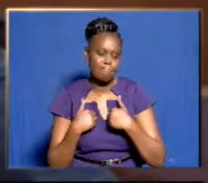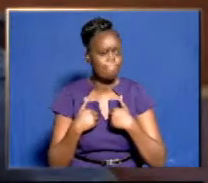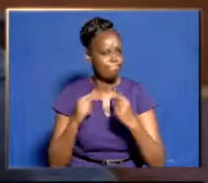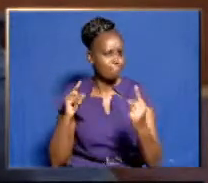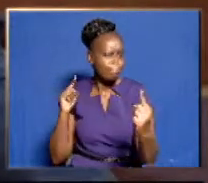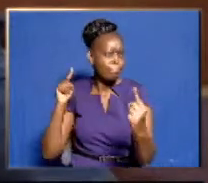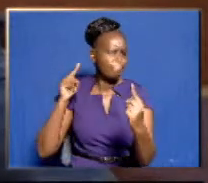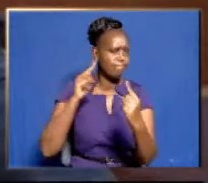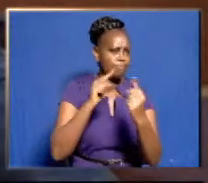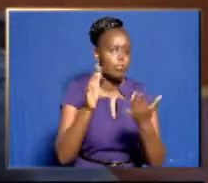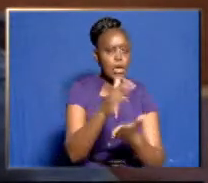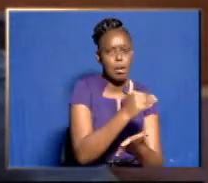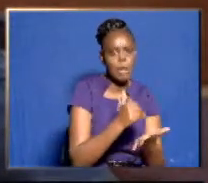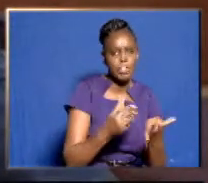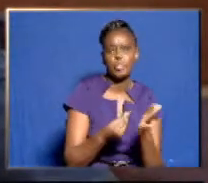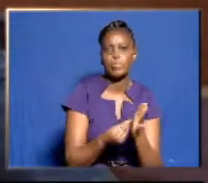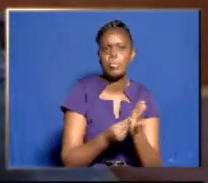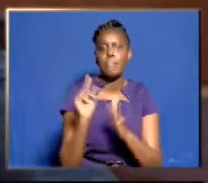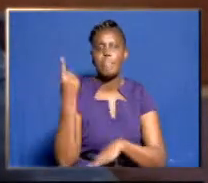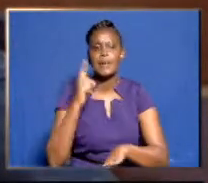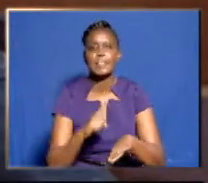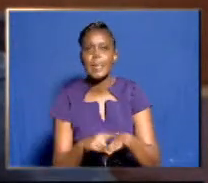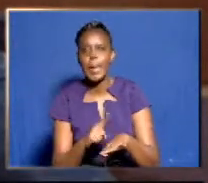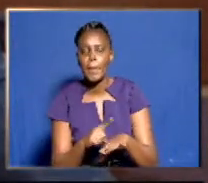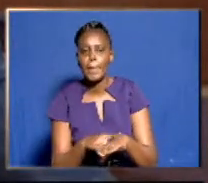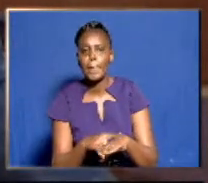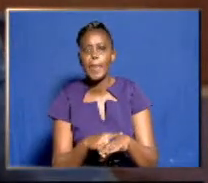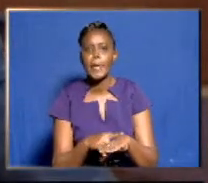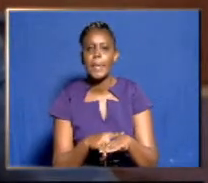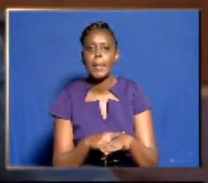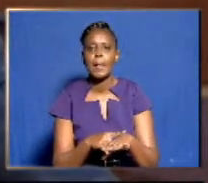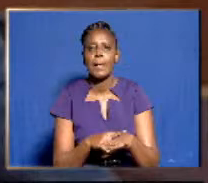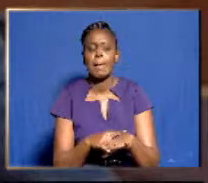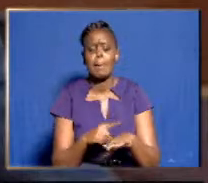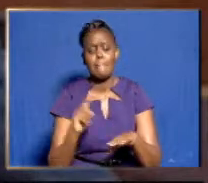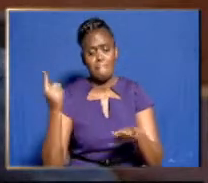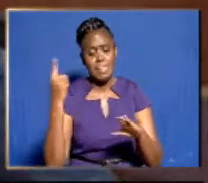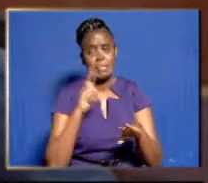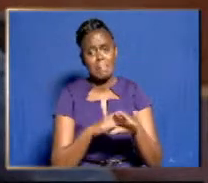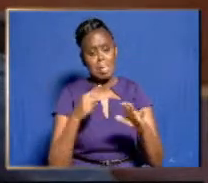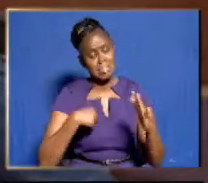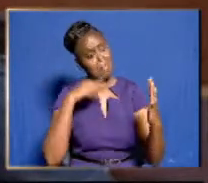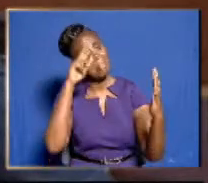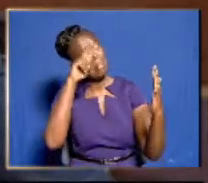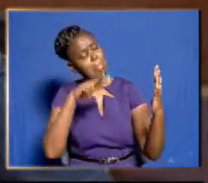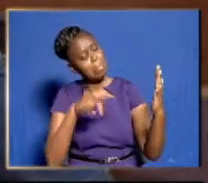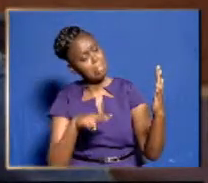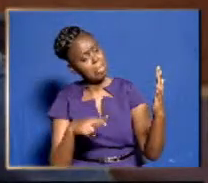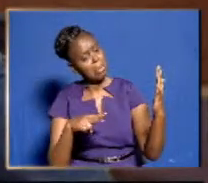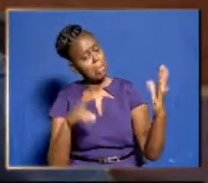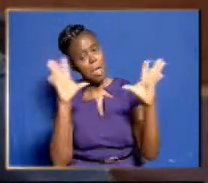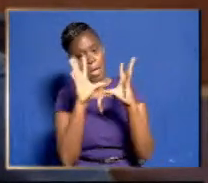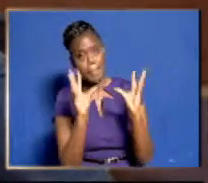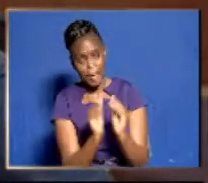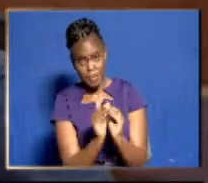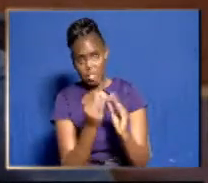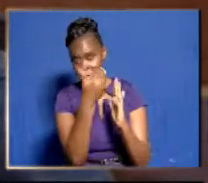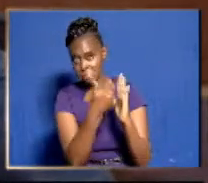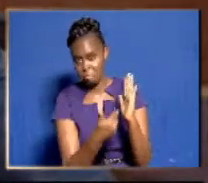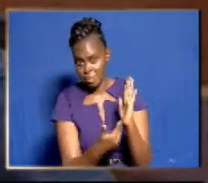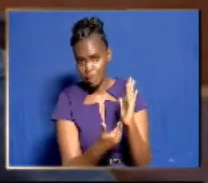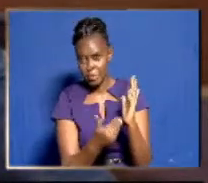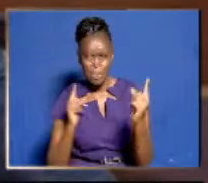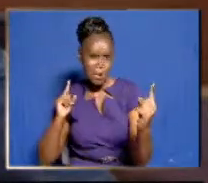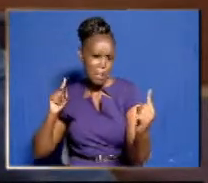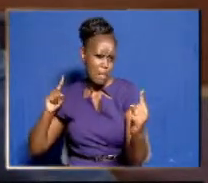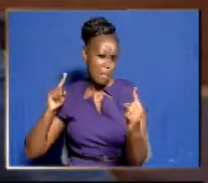Speaker. For the first time, Honorable Speaker, looking at this budget, I would say that the projected